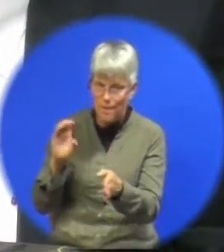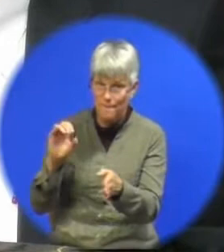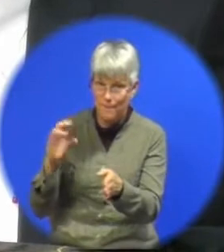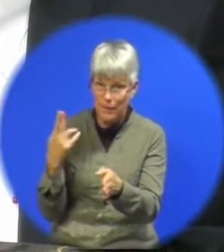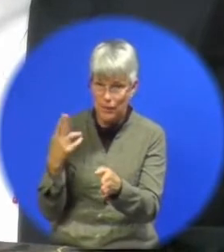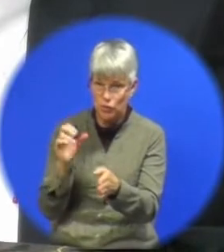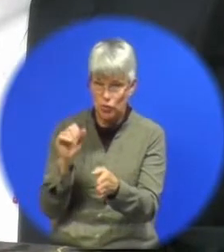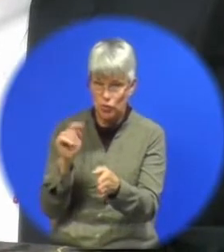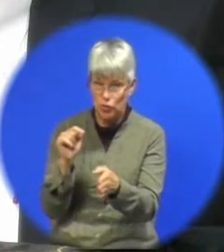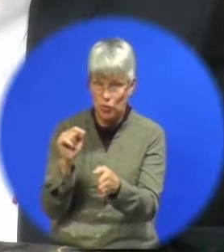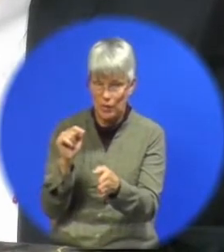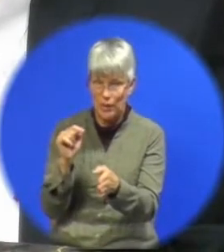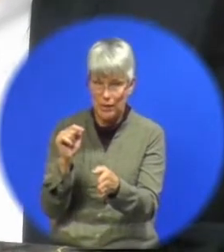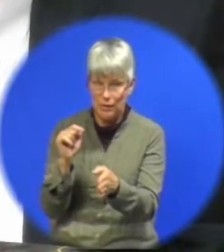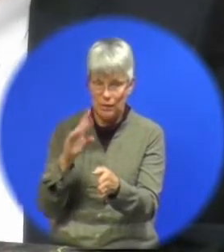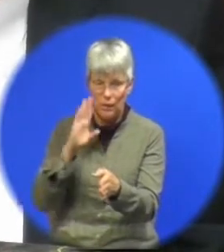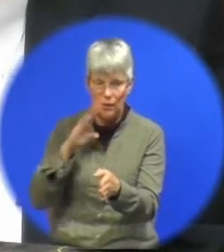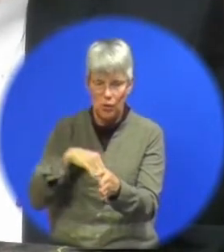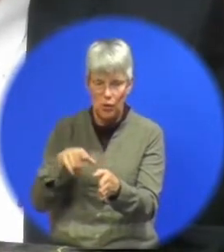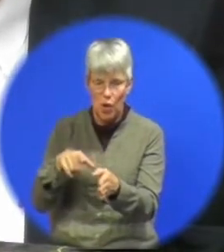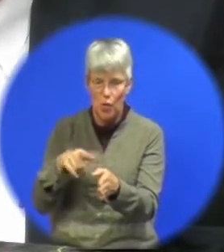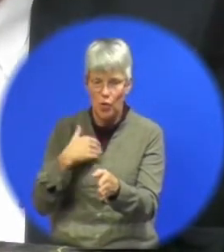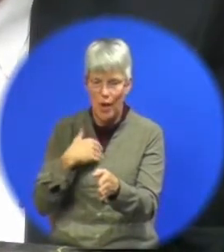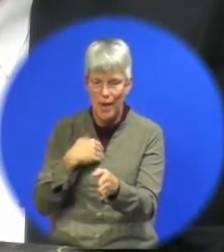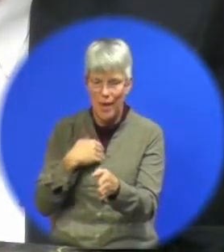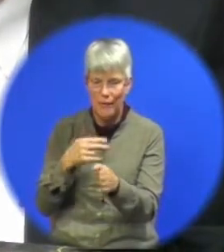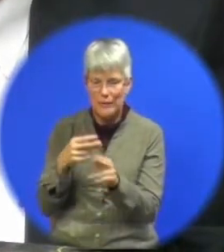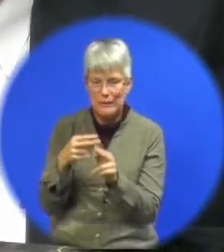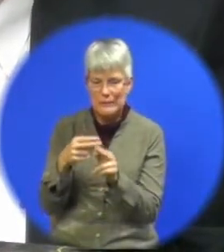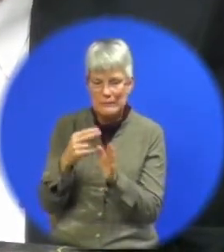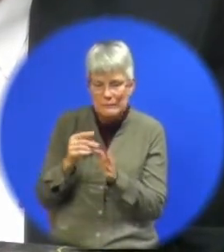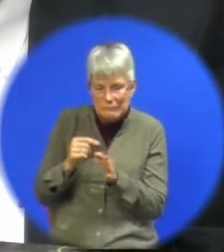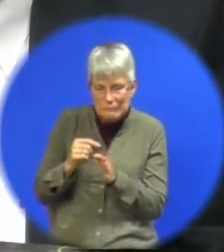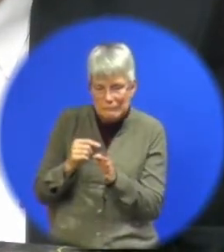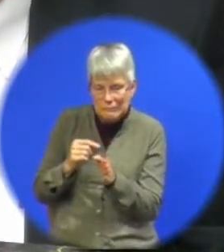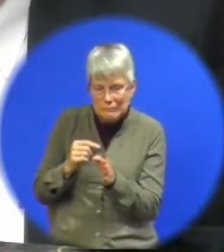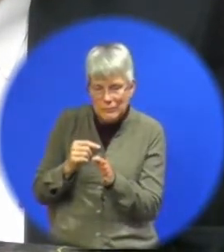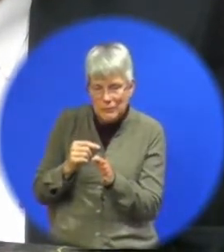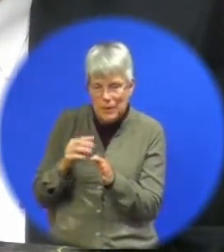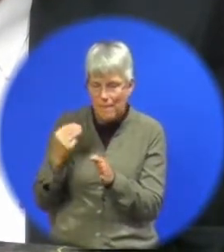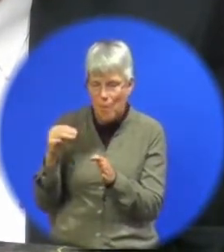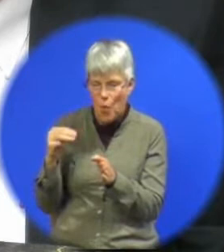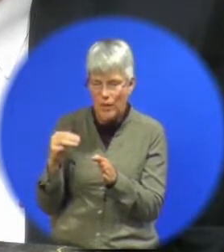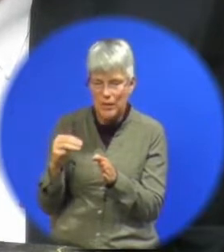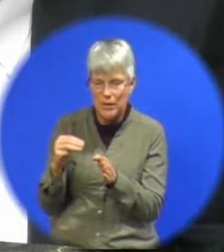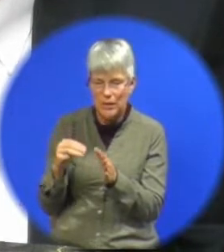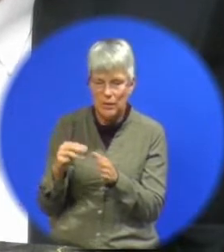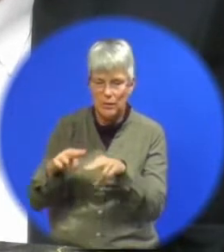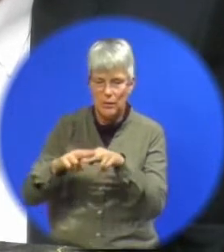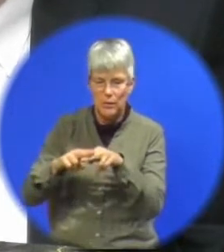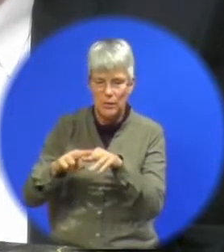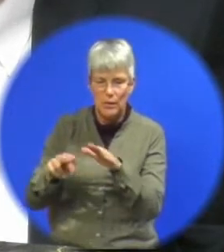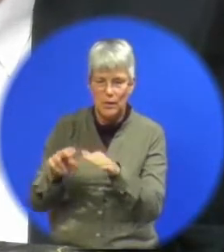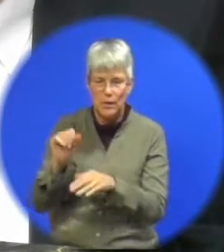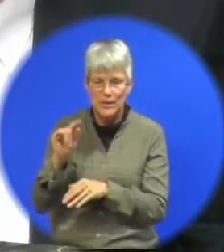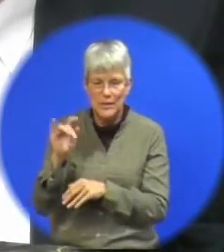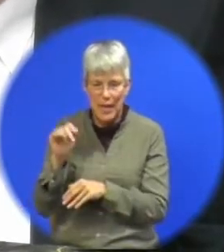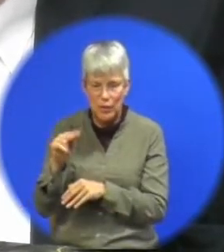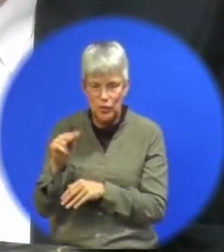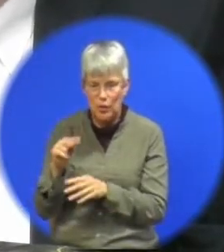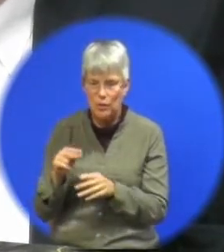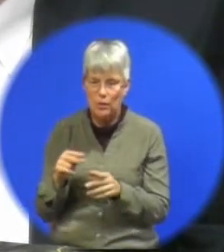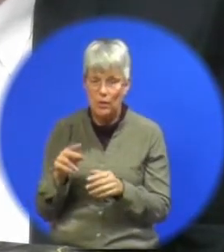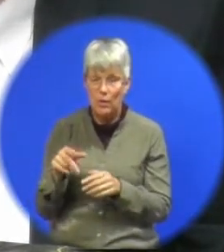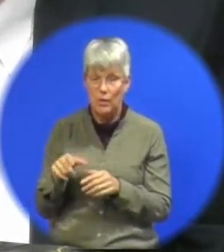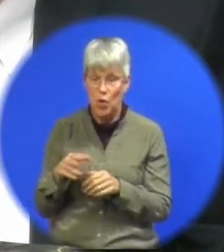you go down a short distance there beside Morganton Station, then you have to turn to the right.